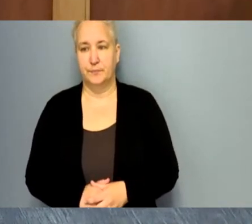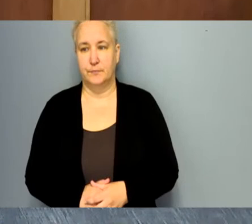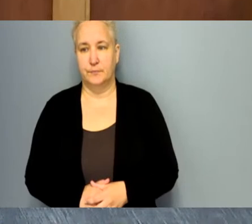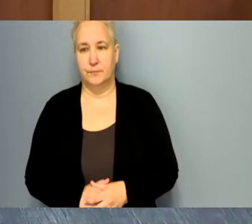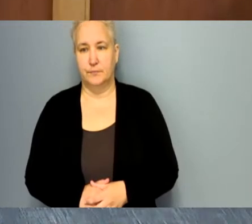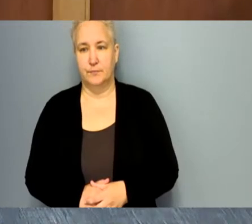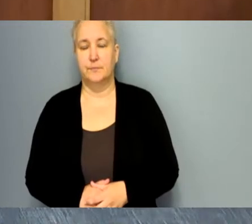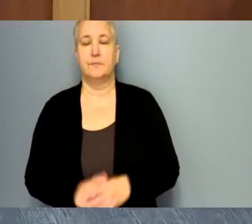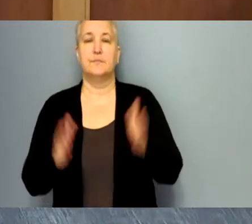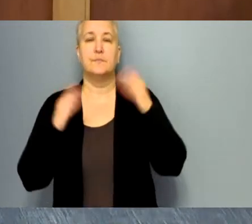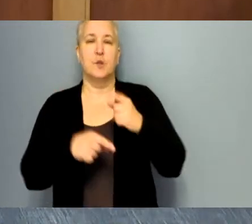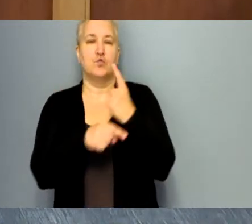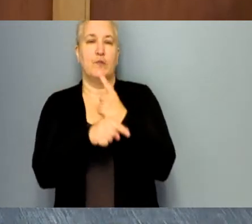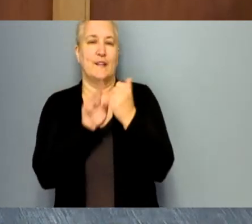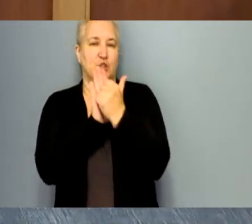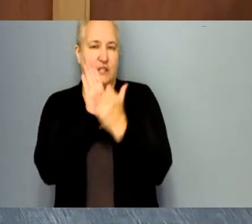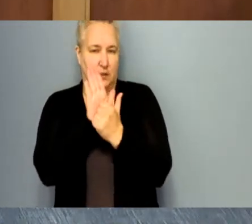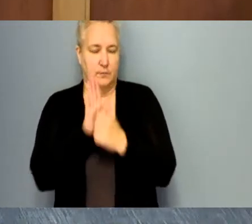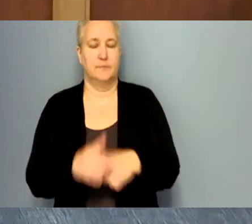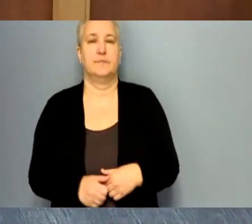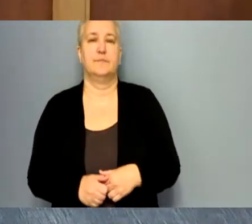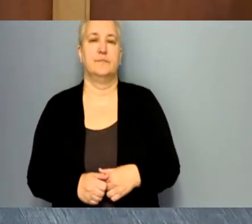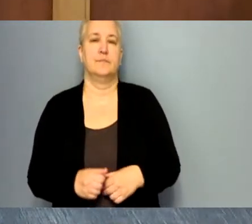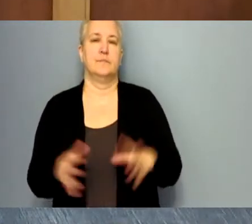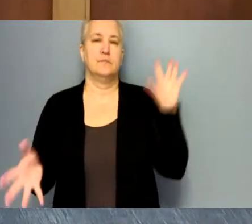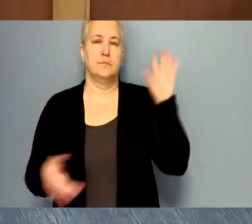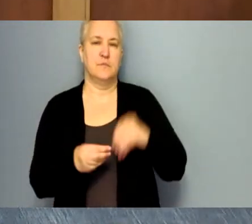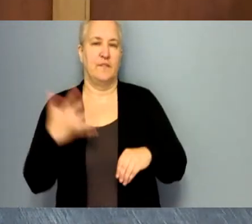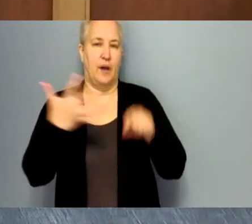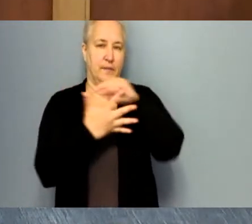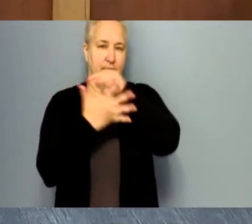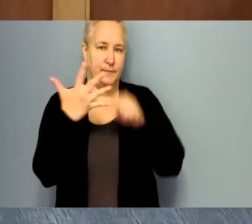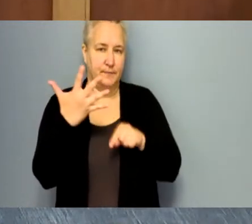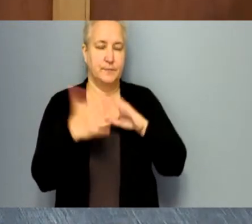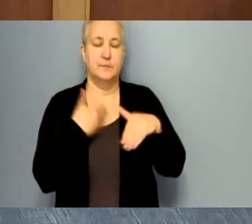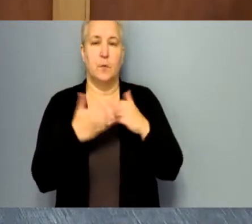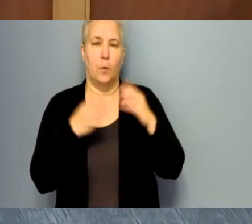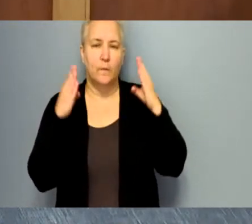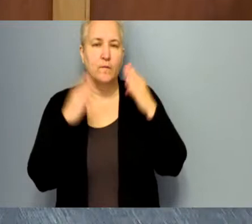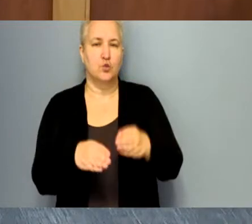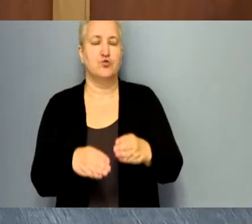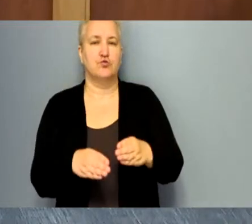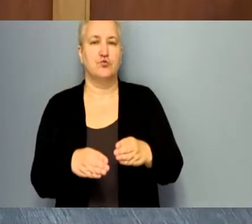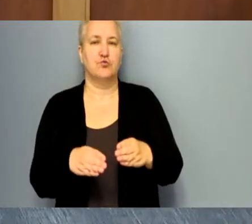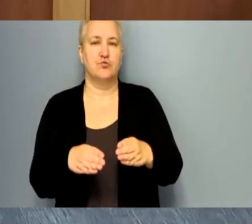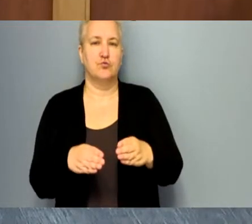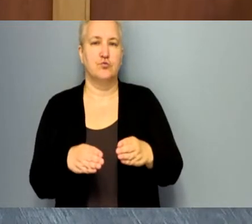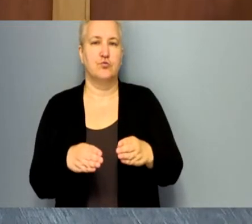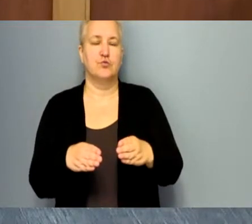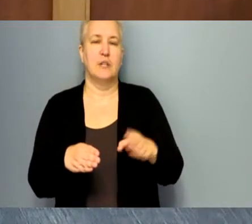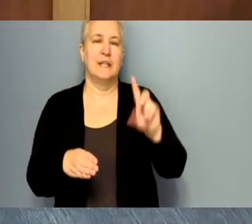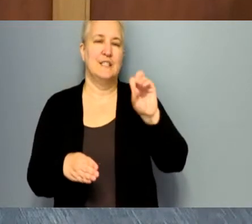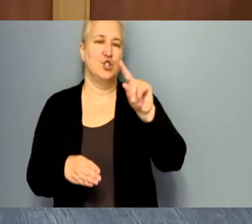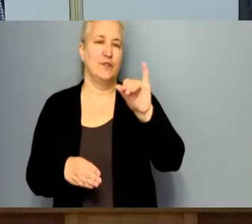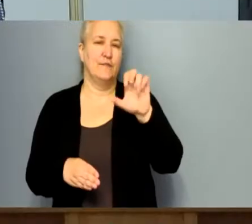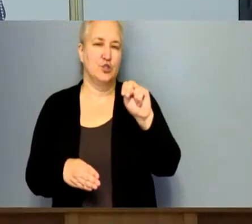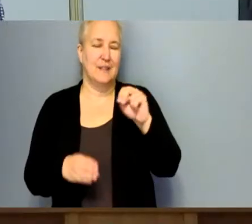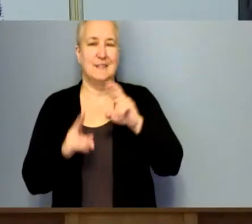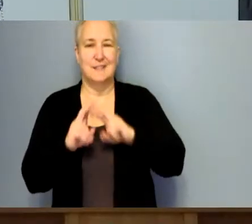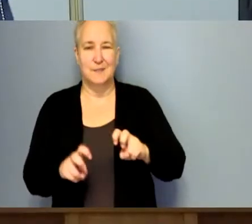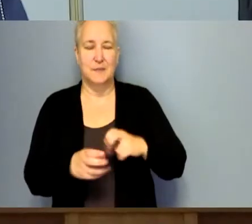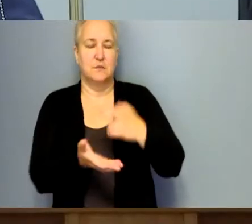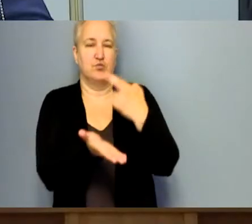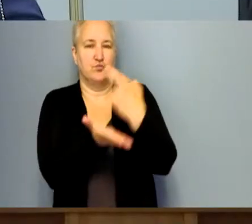All right, regular agenda. We have 5 items, all focused on the Diversion Assessment Rehabilitation and Treatment